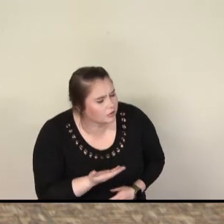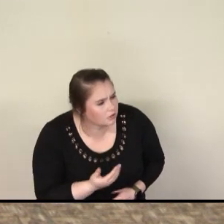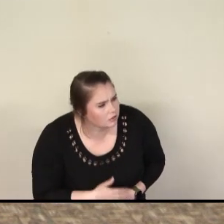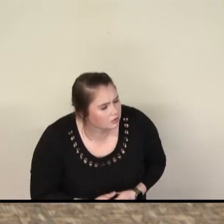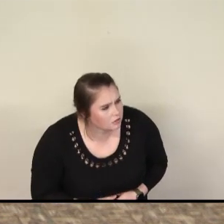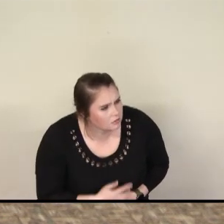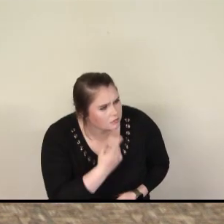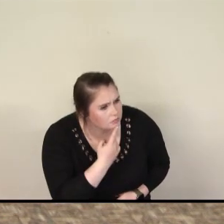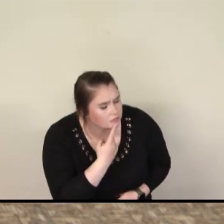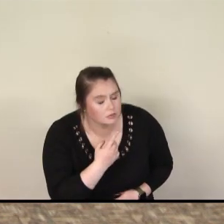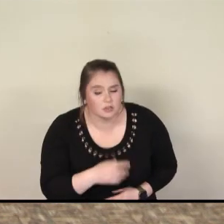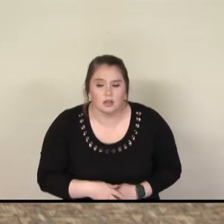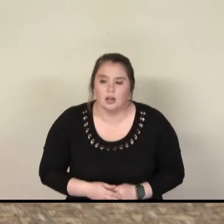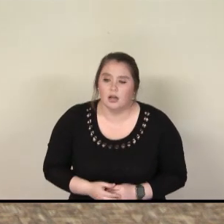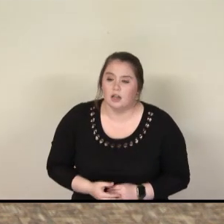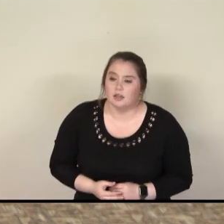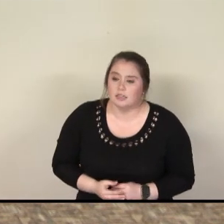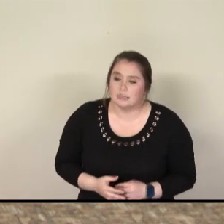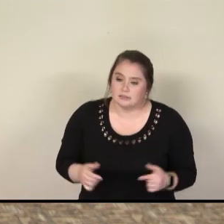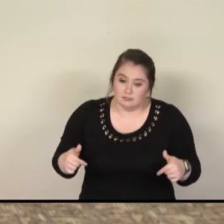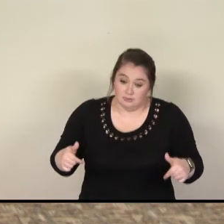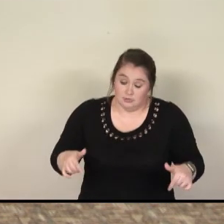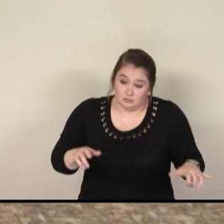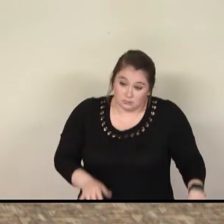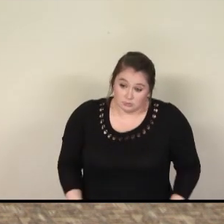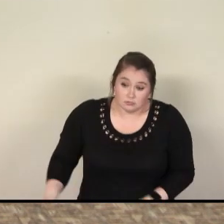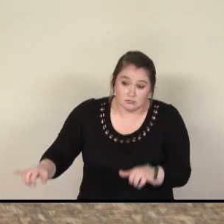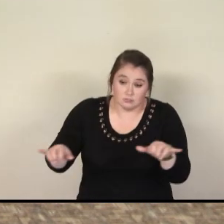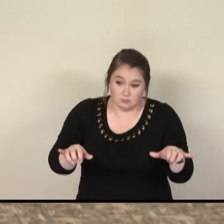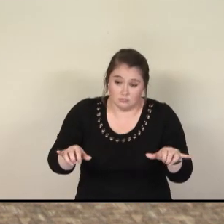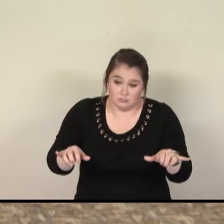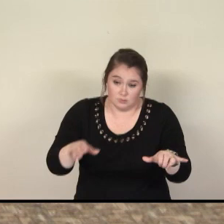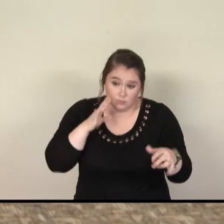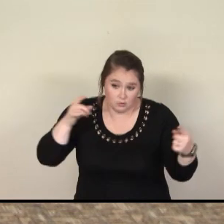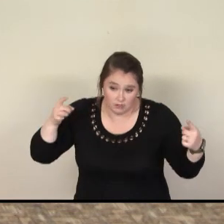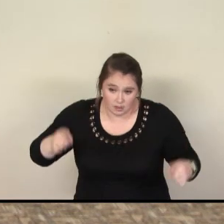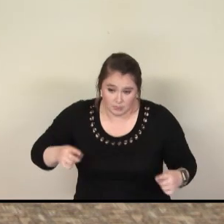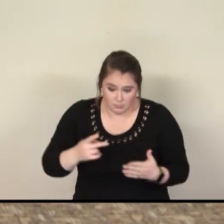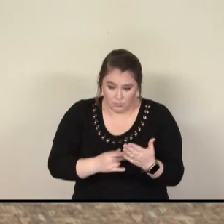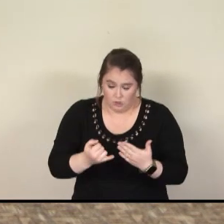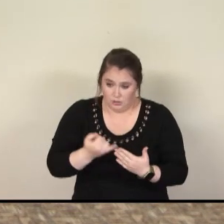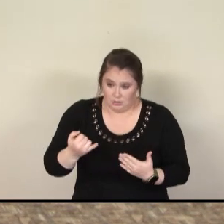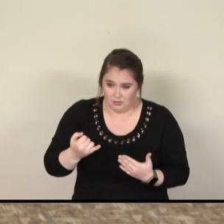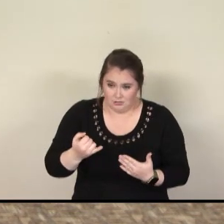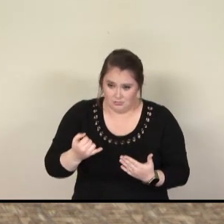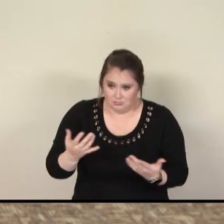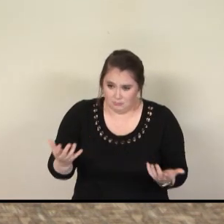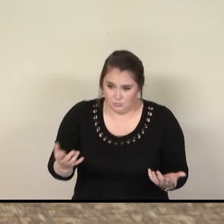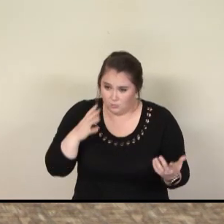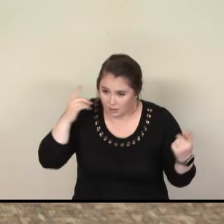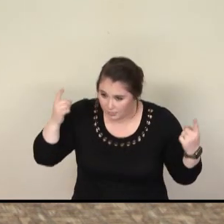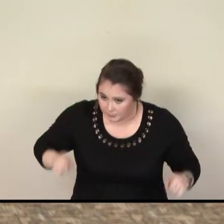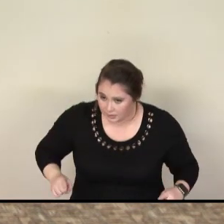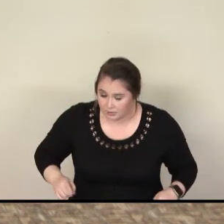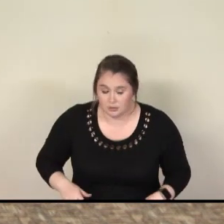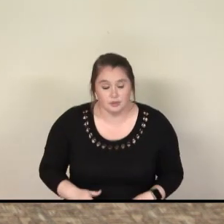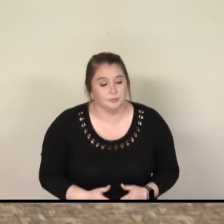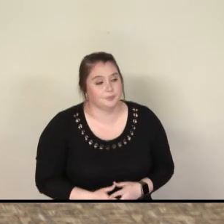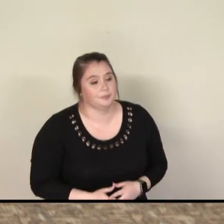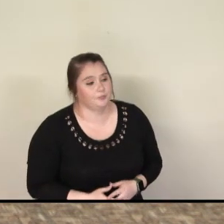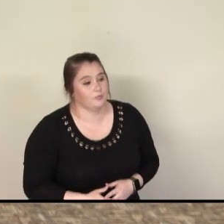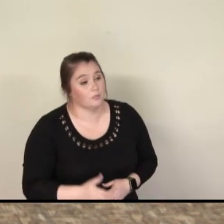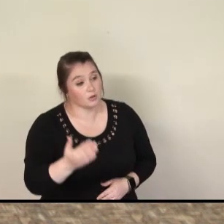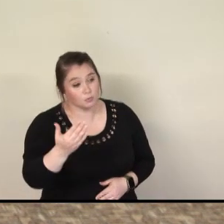what material what's the standard in a project like this? In my experience,